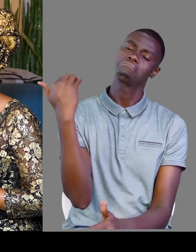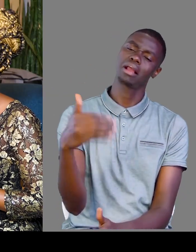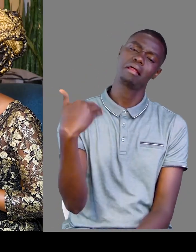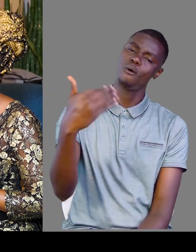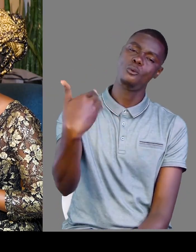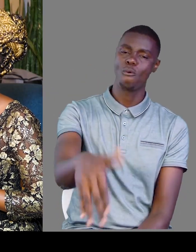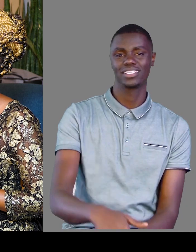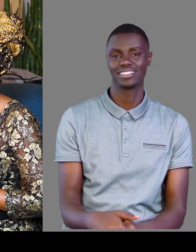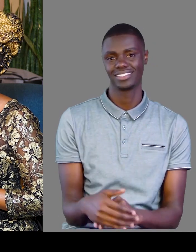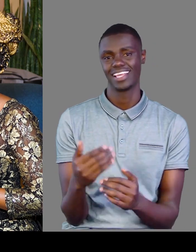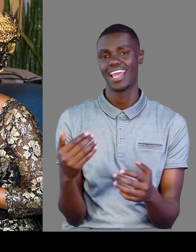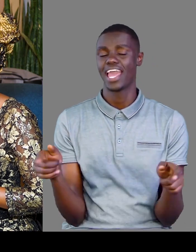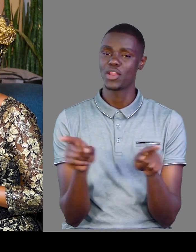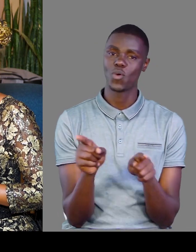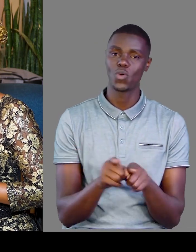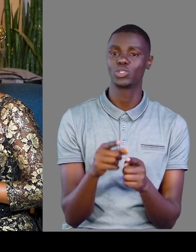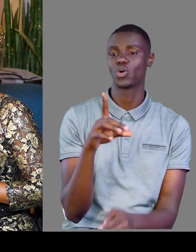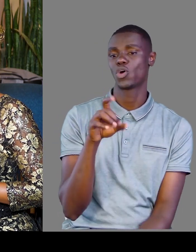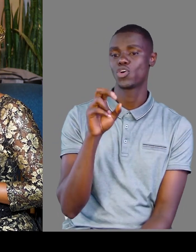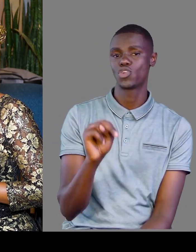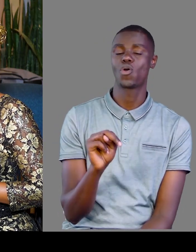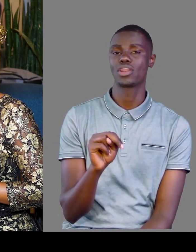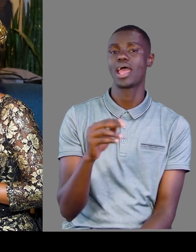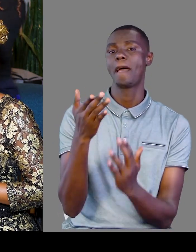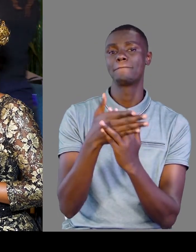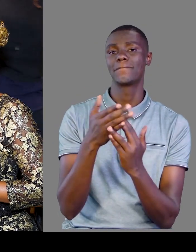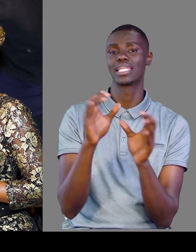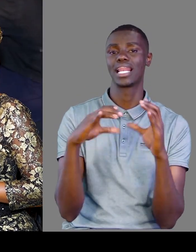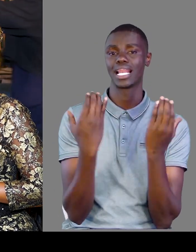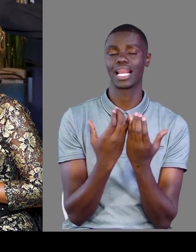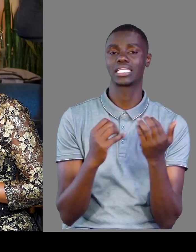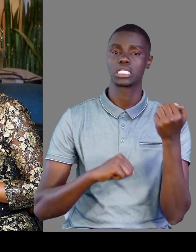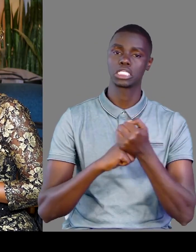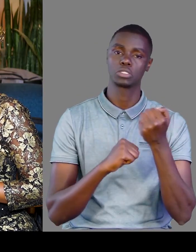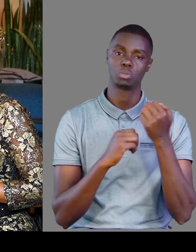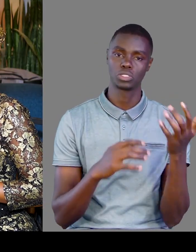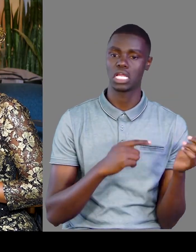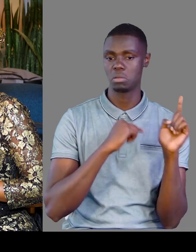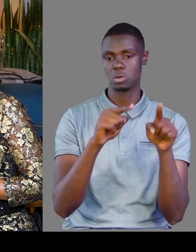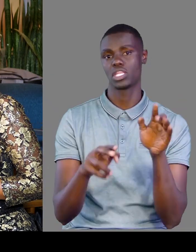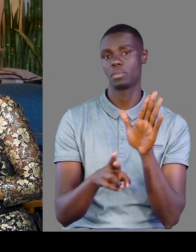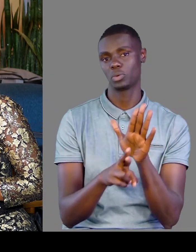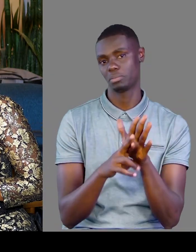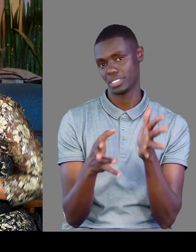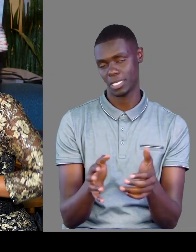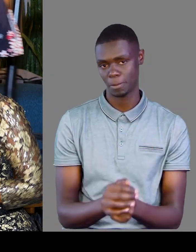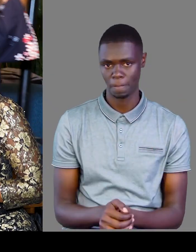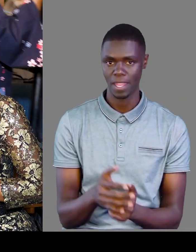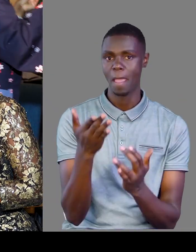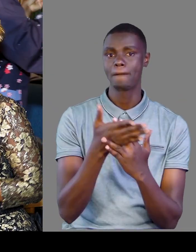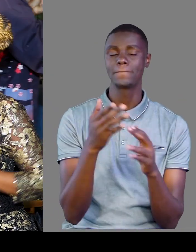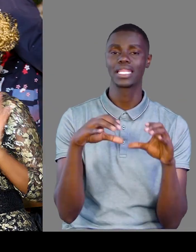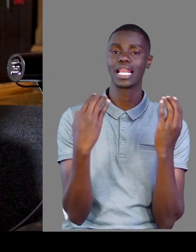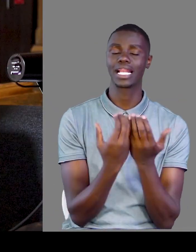kawaida. And of course, you have a man like Don the Don, Nairobi's middle class sponsor. Niko hapa ndani nimekuja kuwakilisha Deadly. Middle class sponsor ambaye